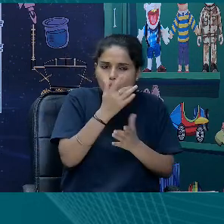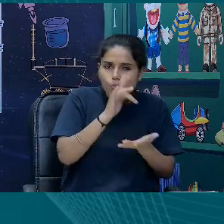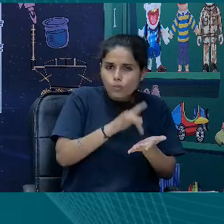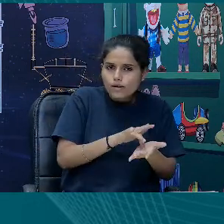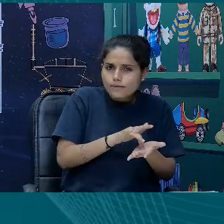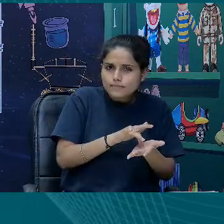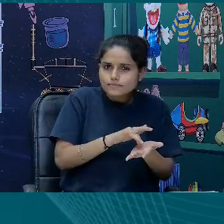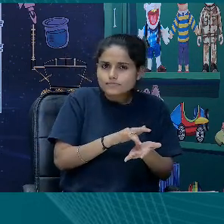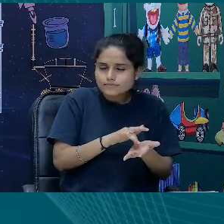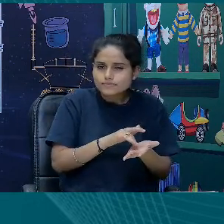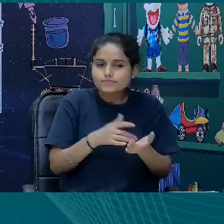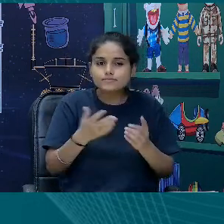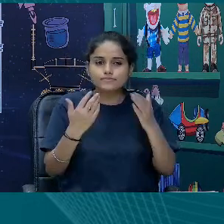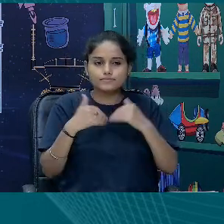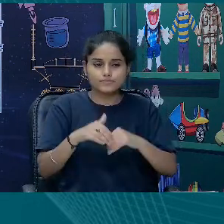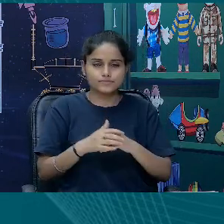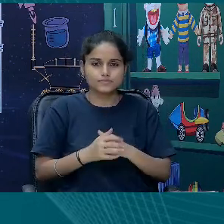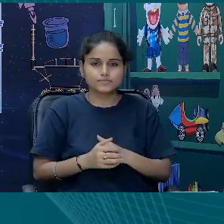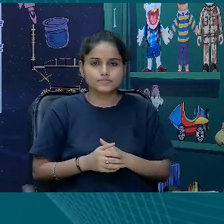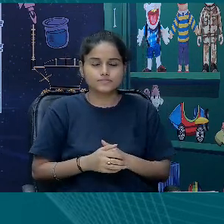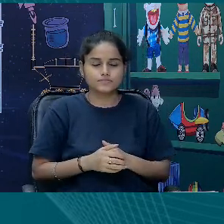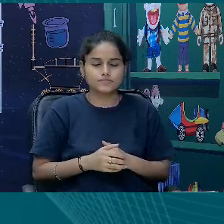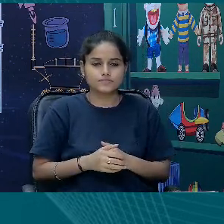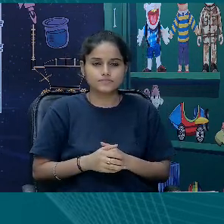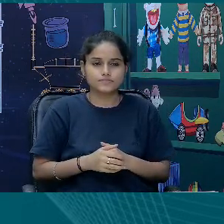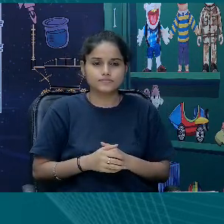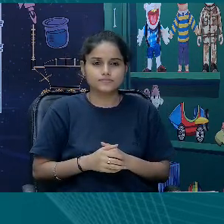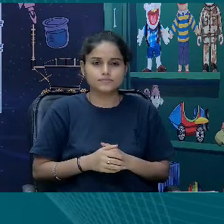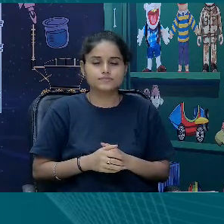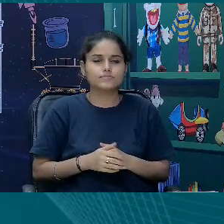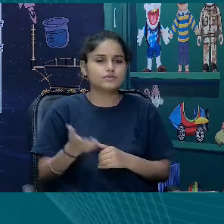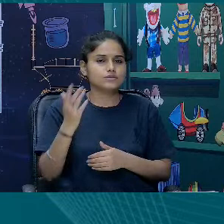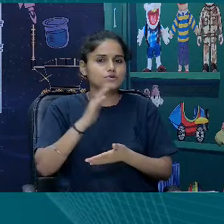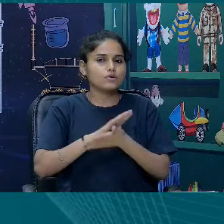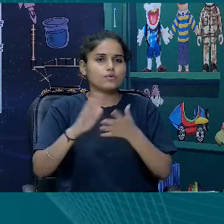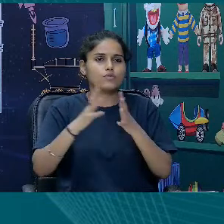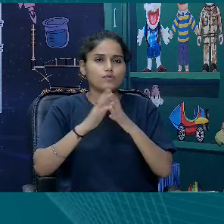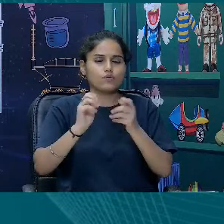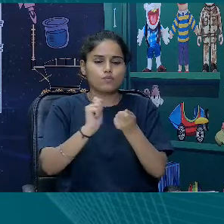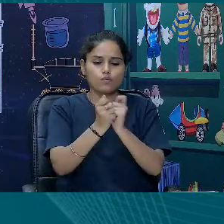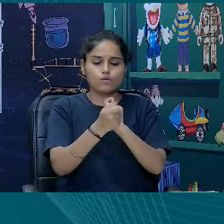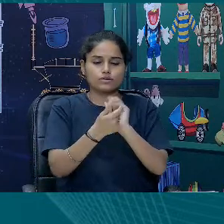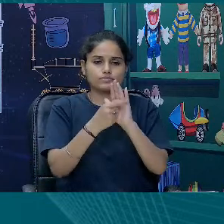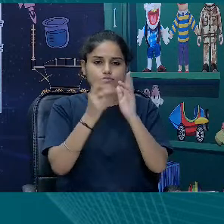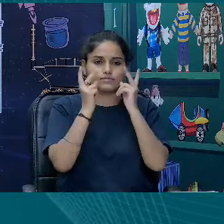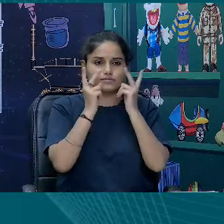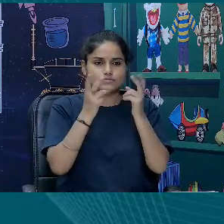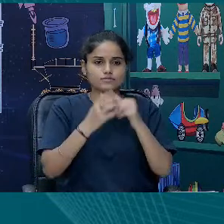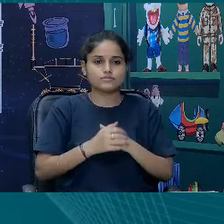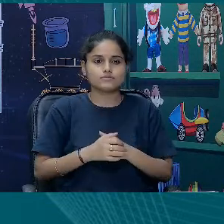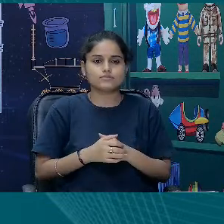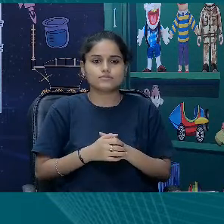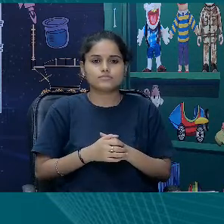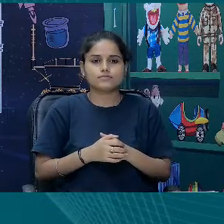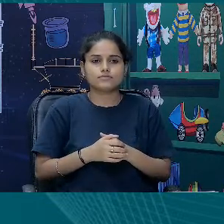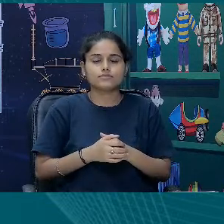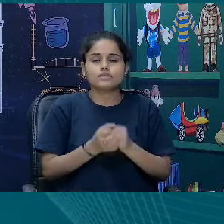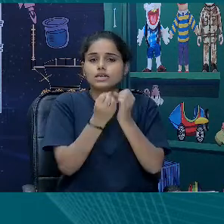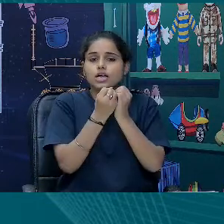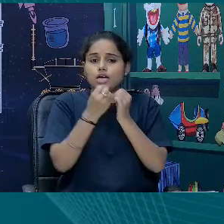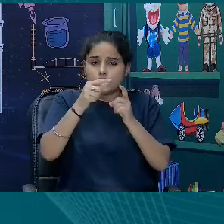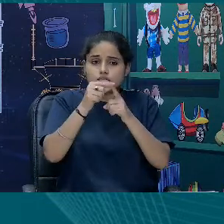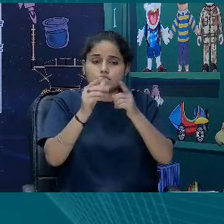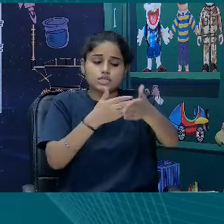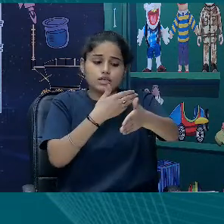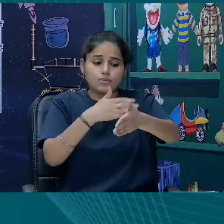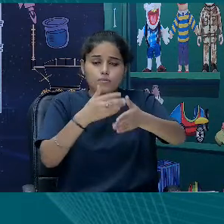marigold grows. So, let's move to the modified version of this homework. How many windows does